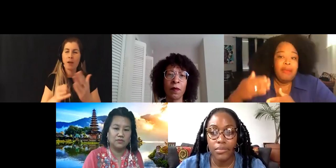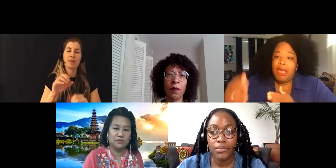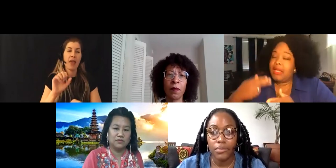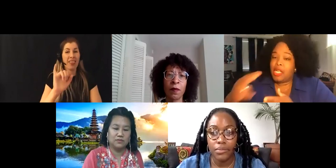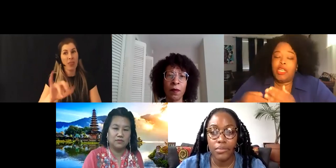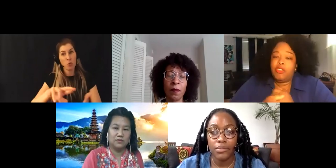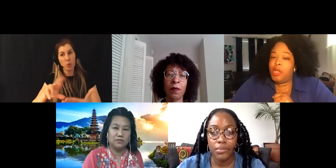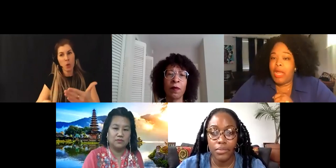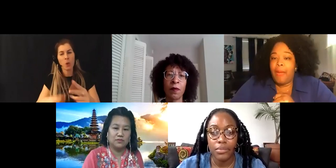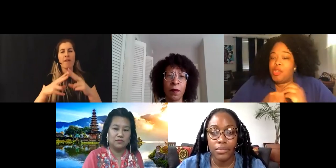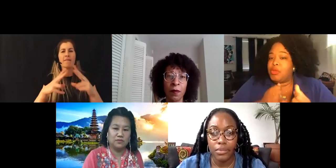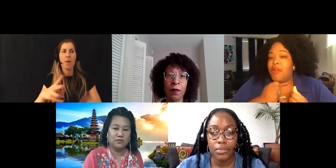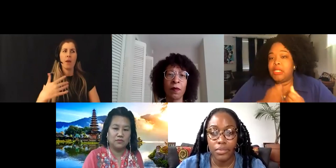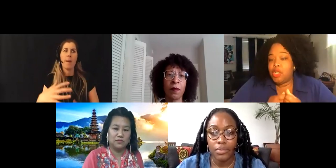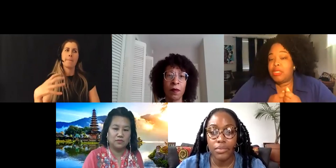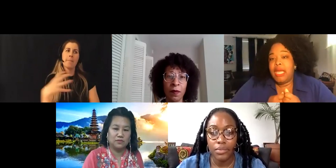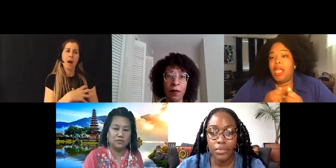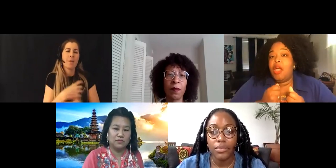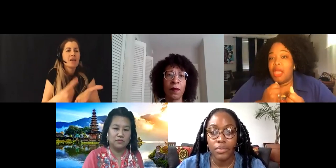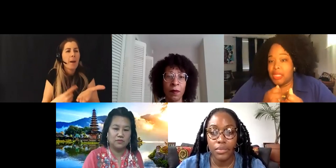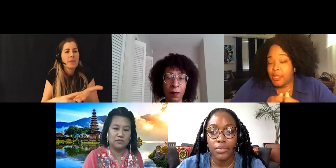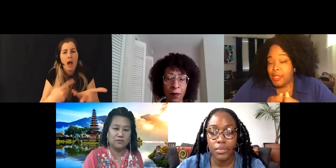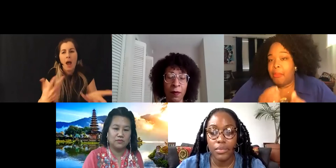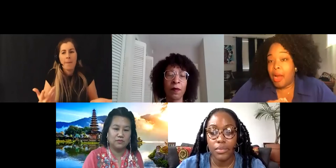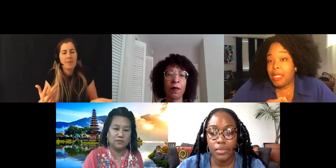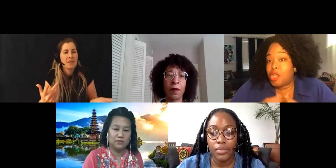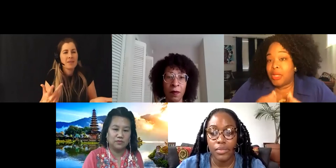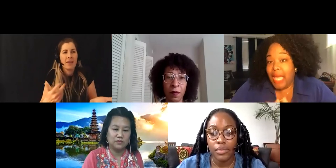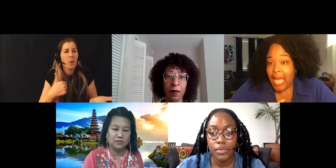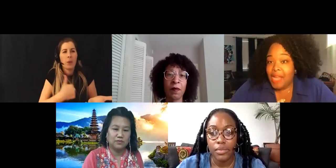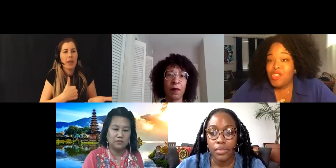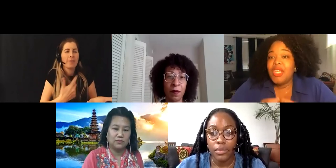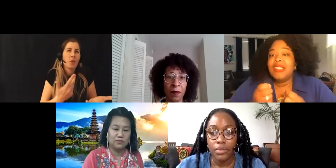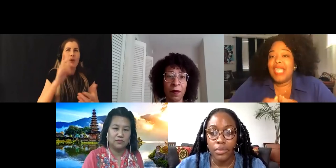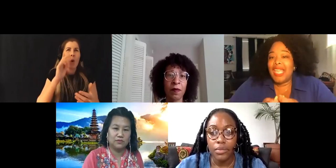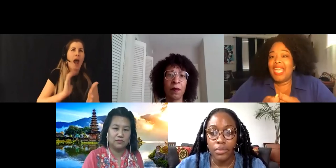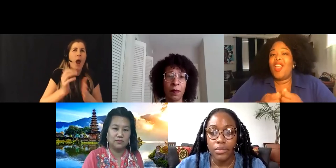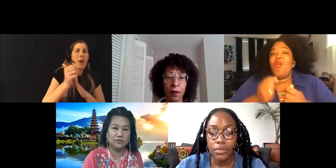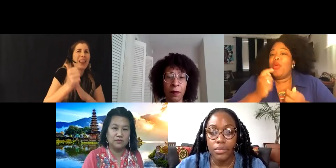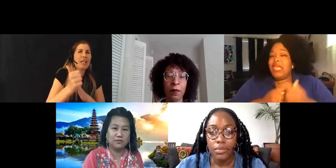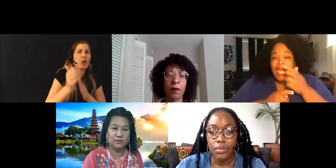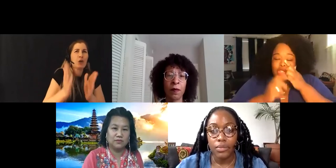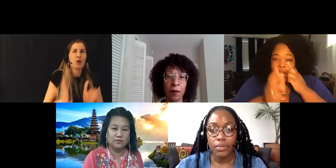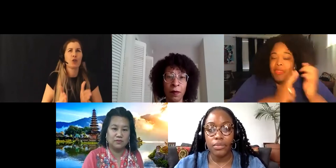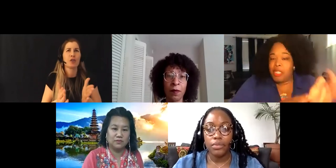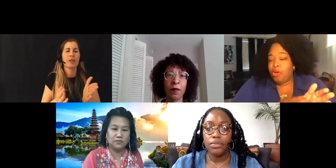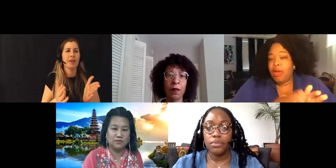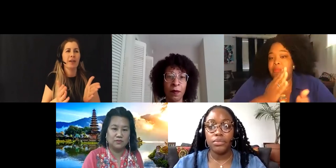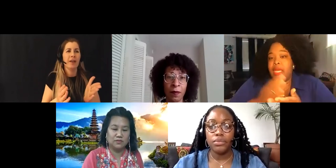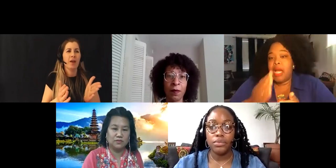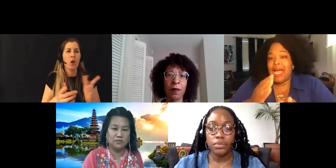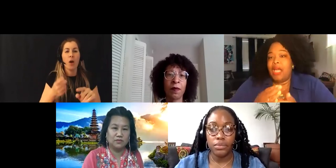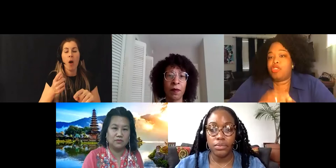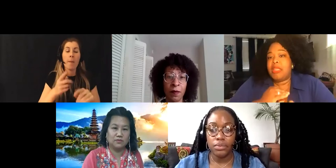not making that transformation happen in terms of our leaders saying, especially our leaders with cash, saying, we can't drop this